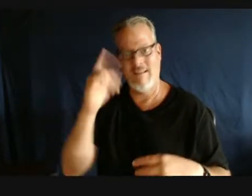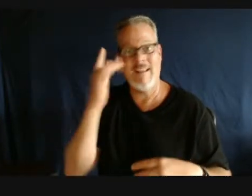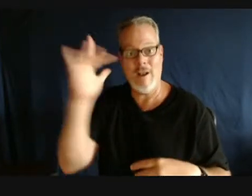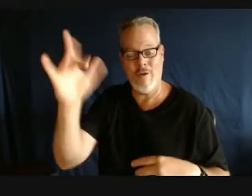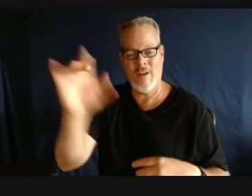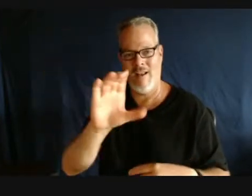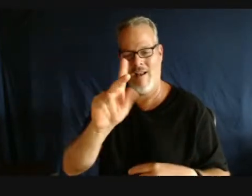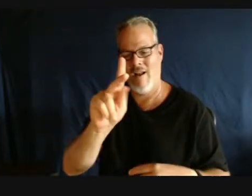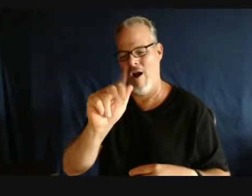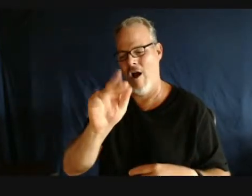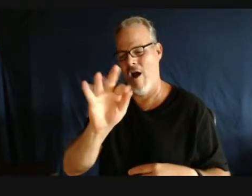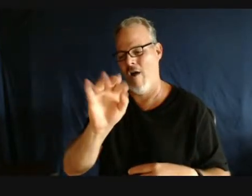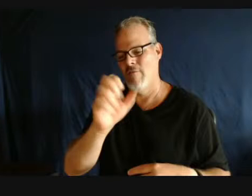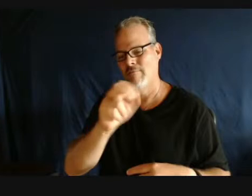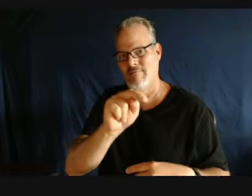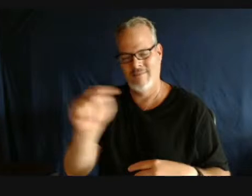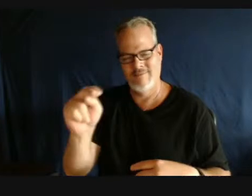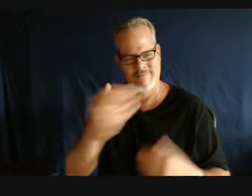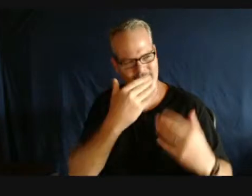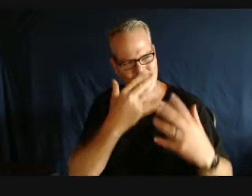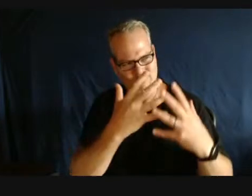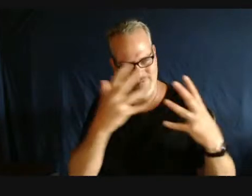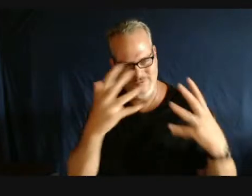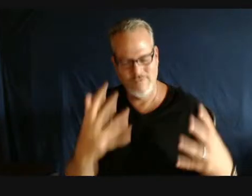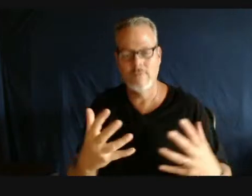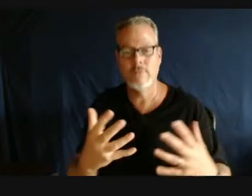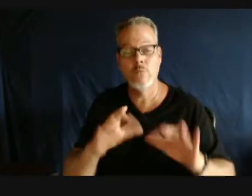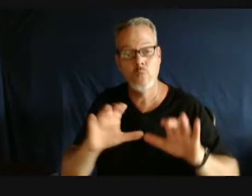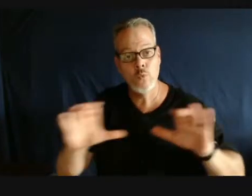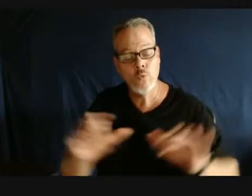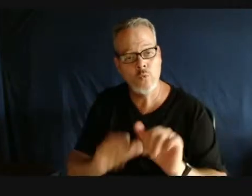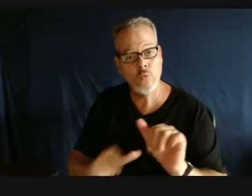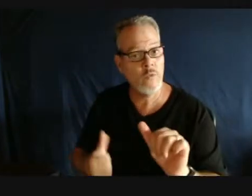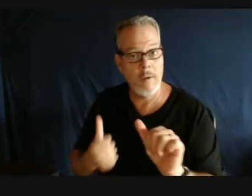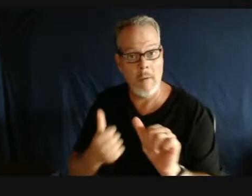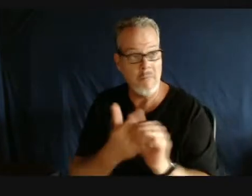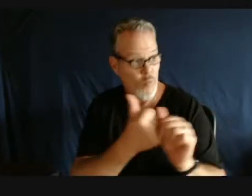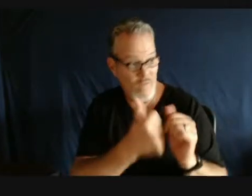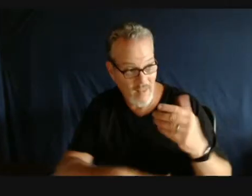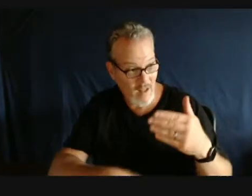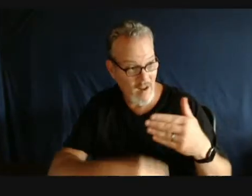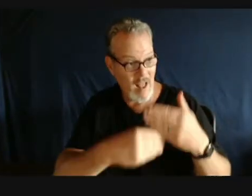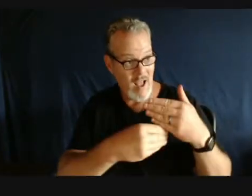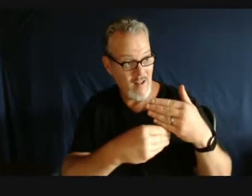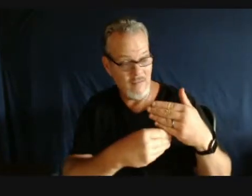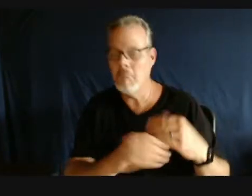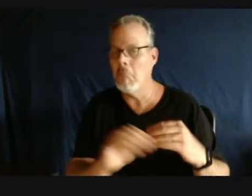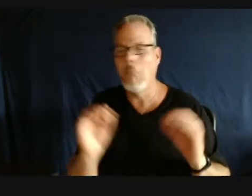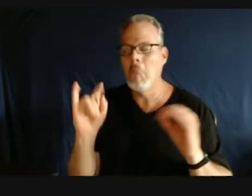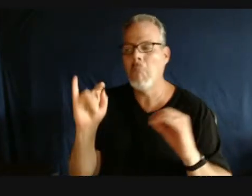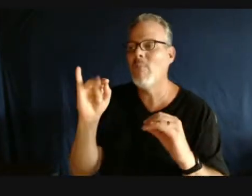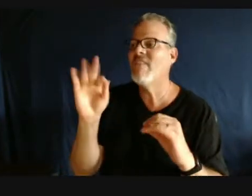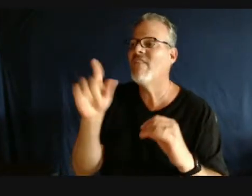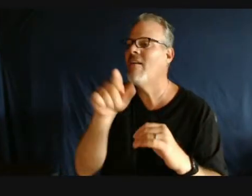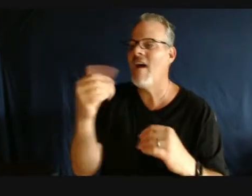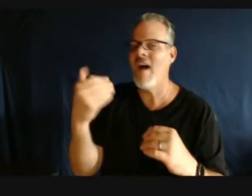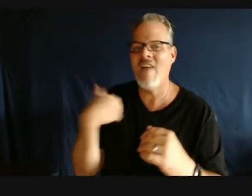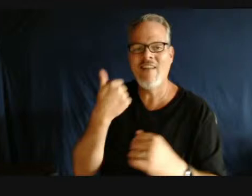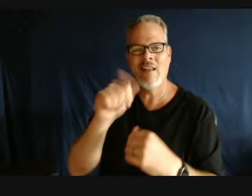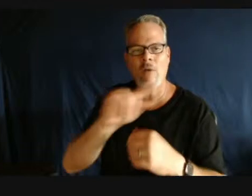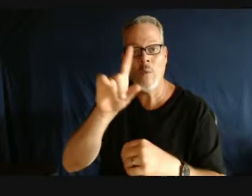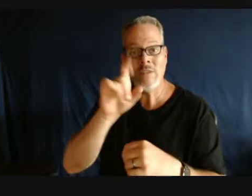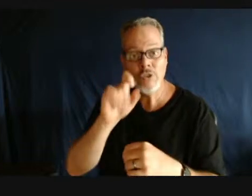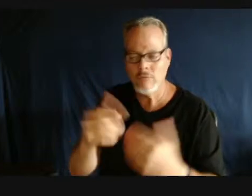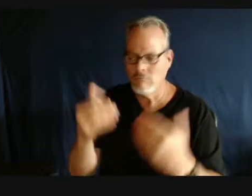will get into our regular recap here, Dan. Unless you got anything else to add? Nope. If anybody's got any questions, drop them in the chat and we'll try and get to